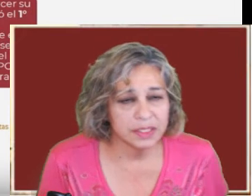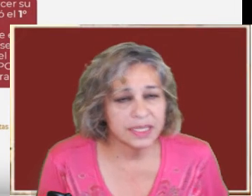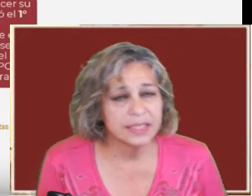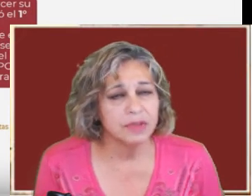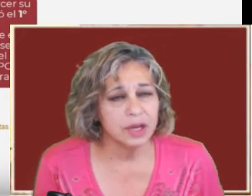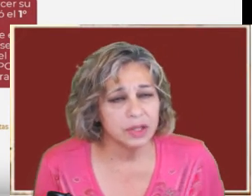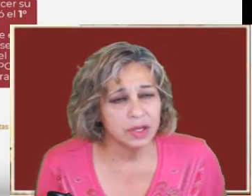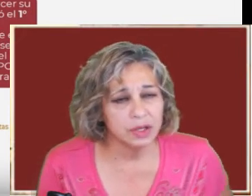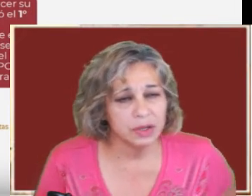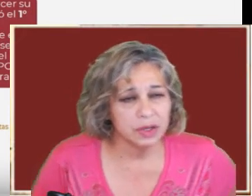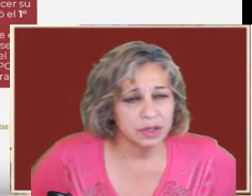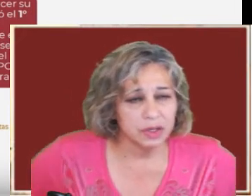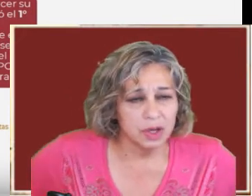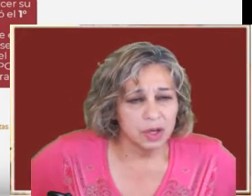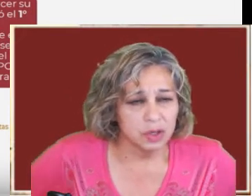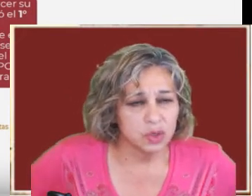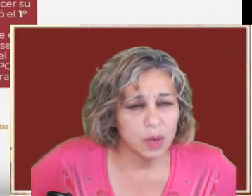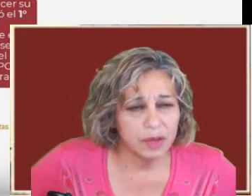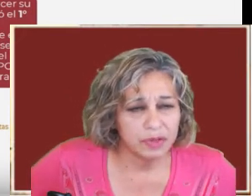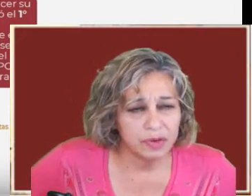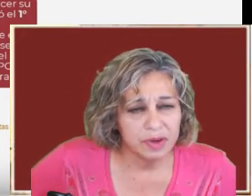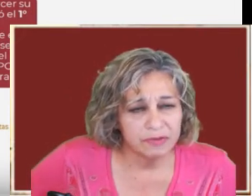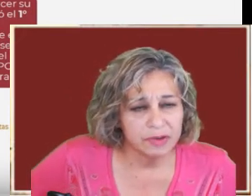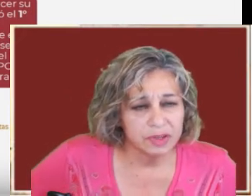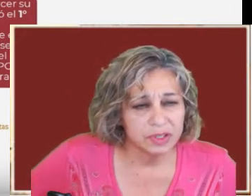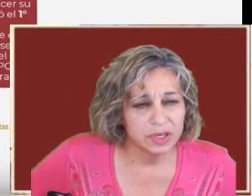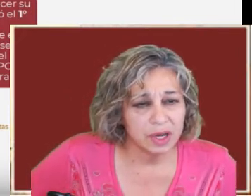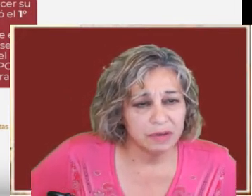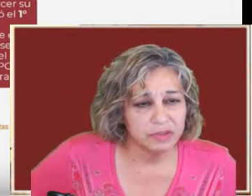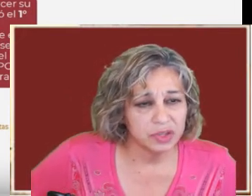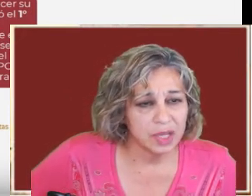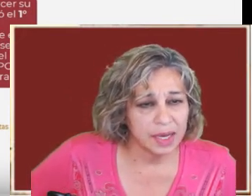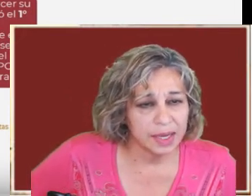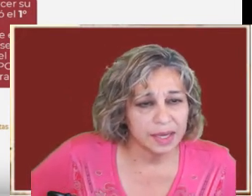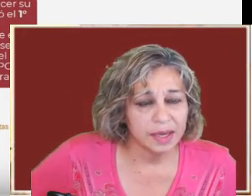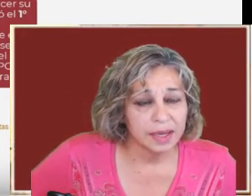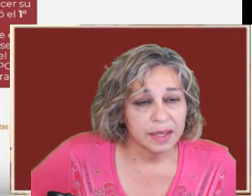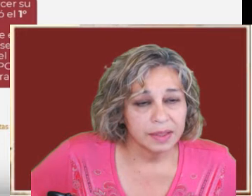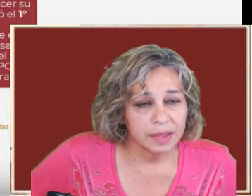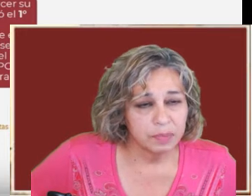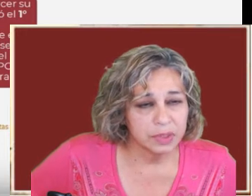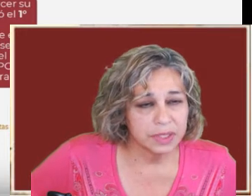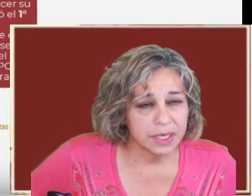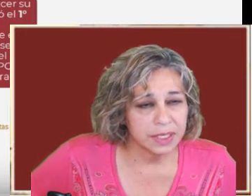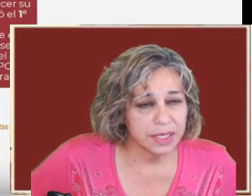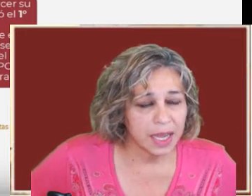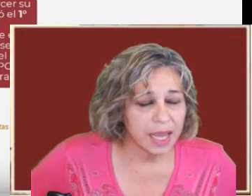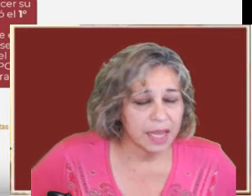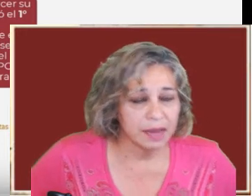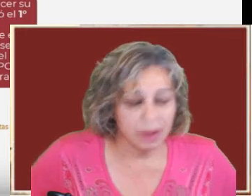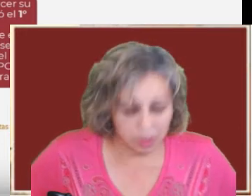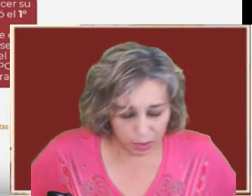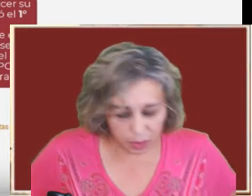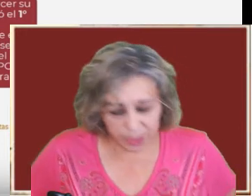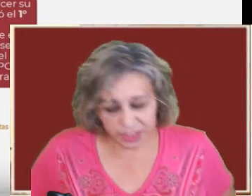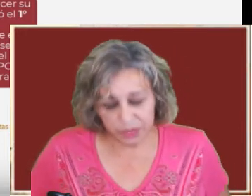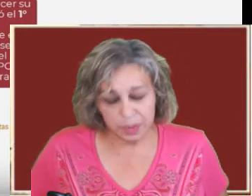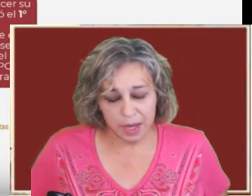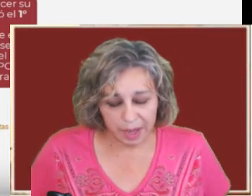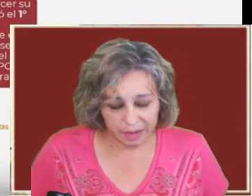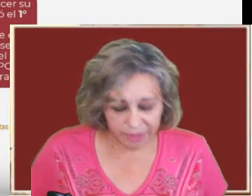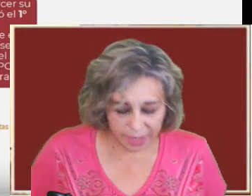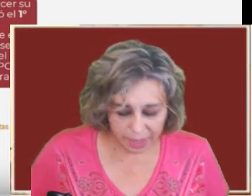it says on the 31st of July, they presented a request